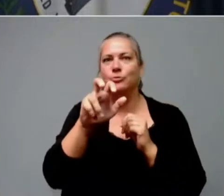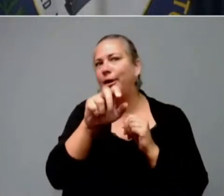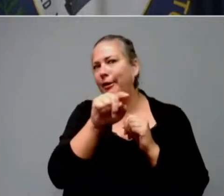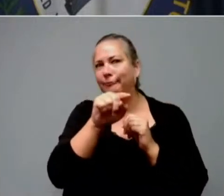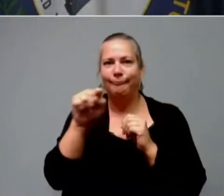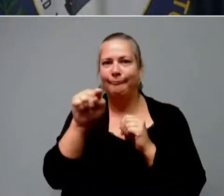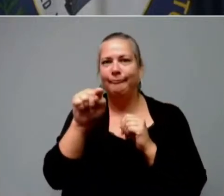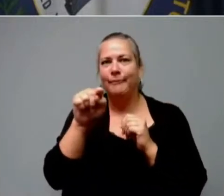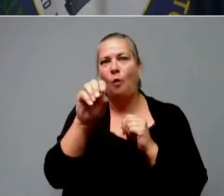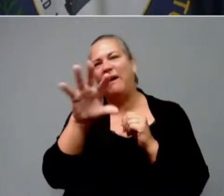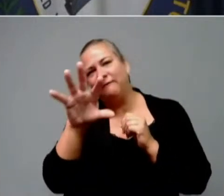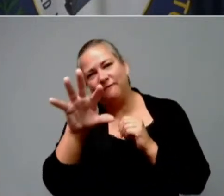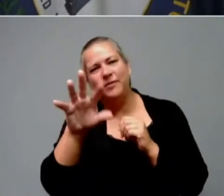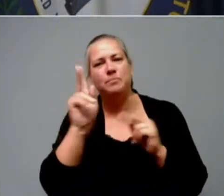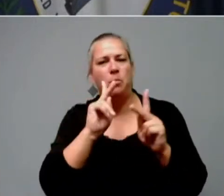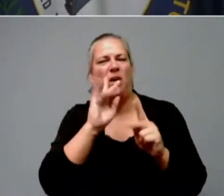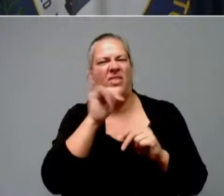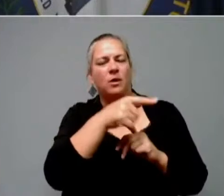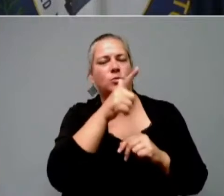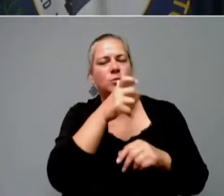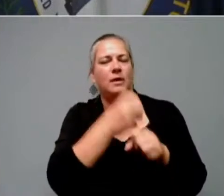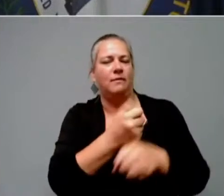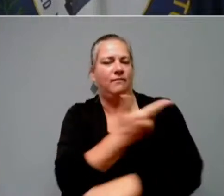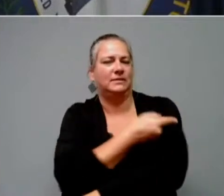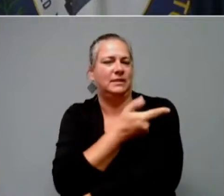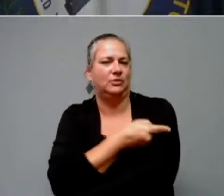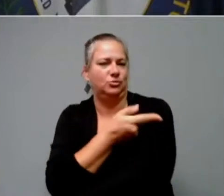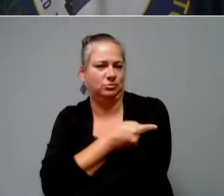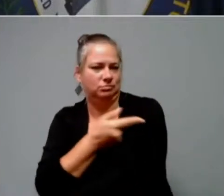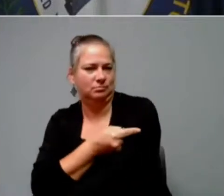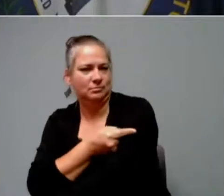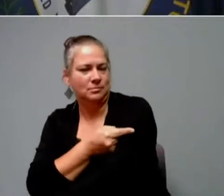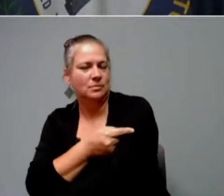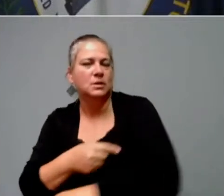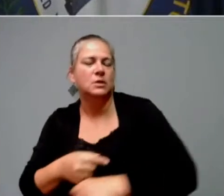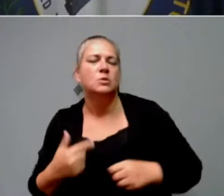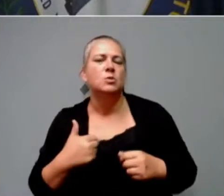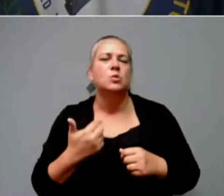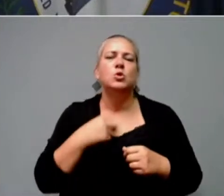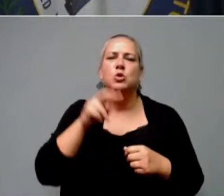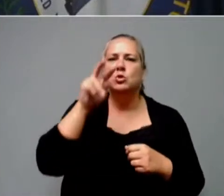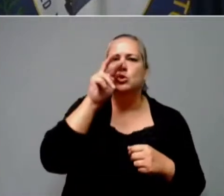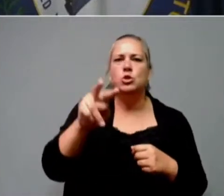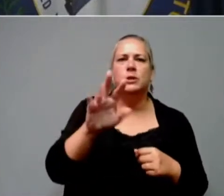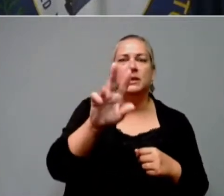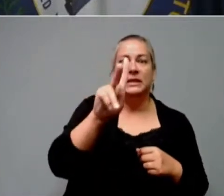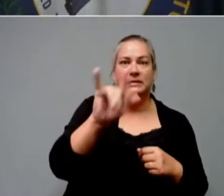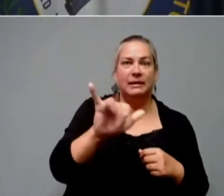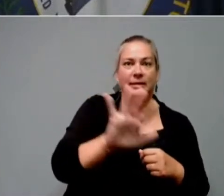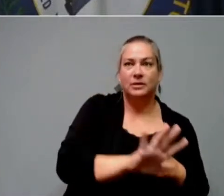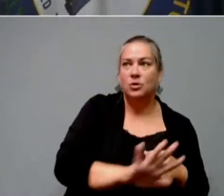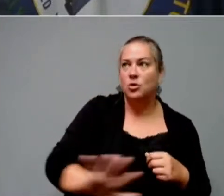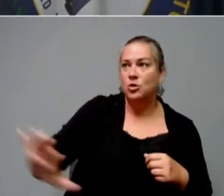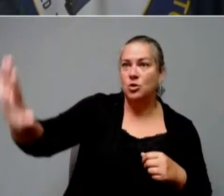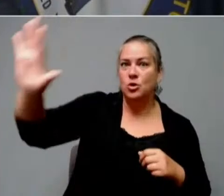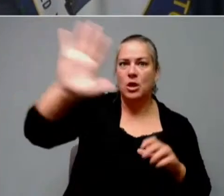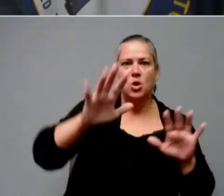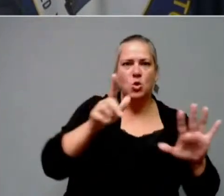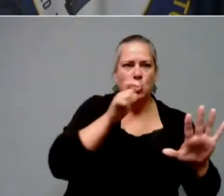2,425,305. And as always, we look at it both demographically and regionally.